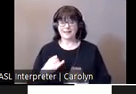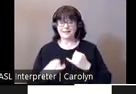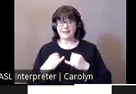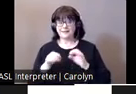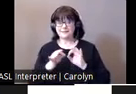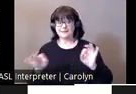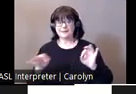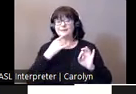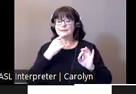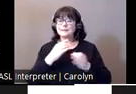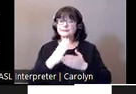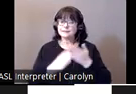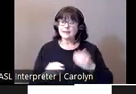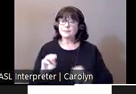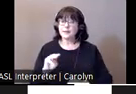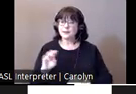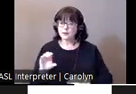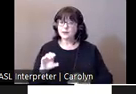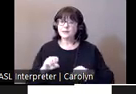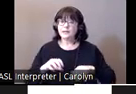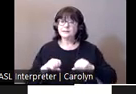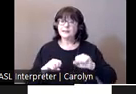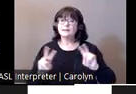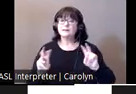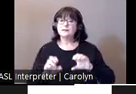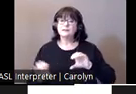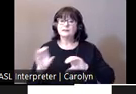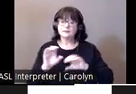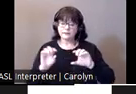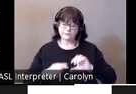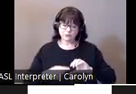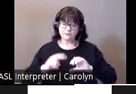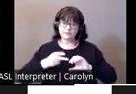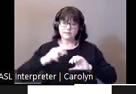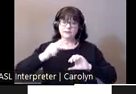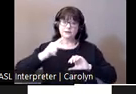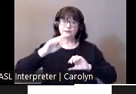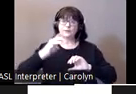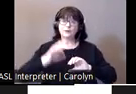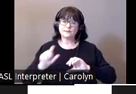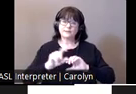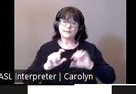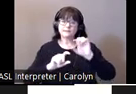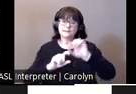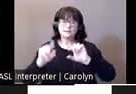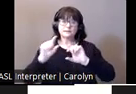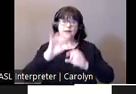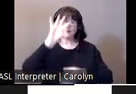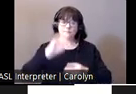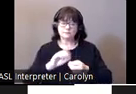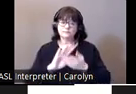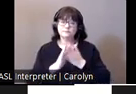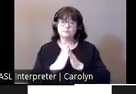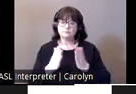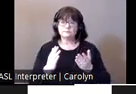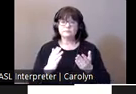are stackable and can be combined to lead to a larger clustered credential. We will that keeps infusing